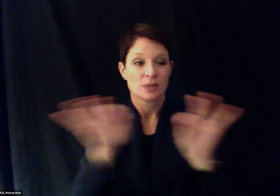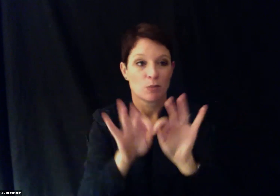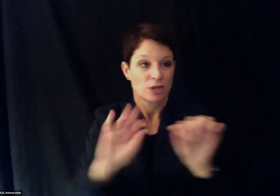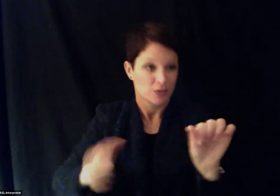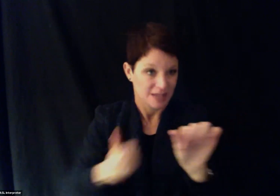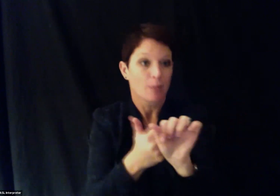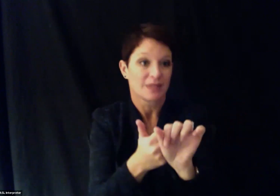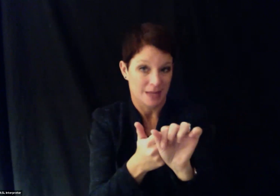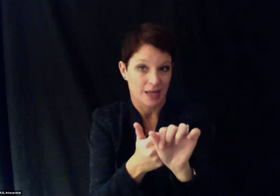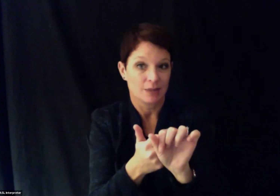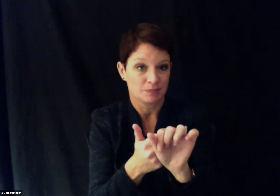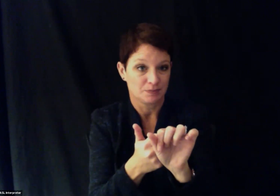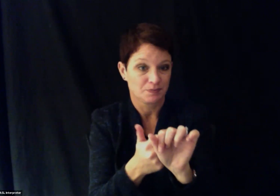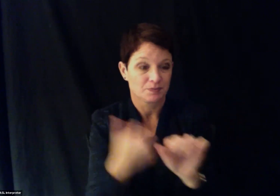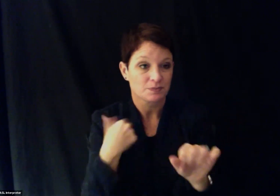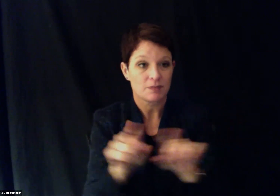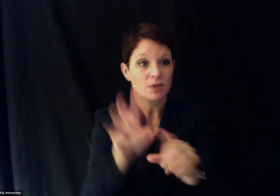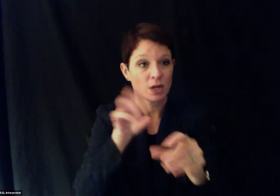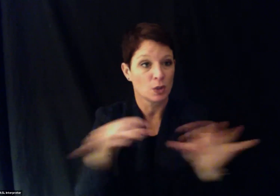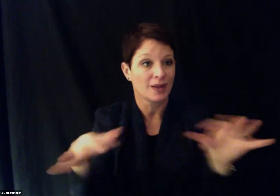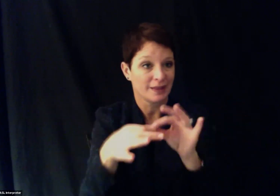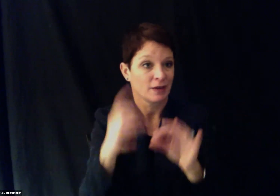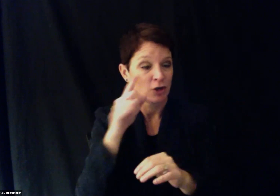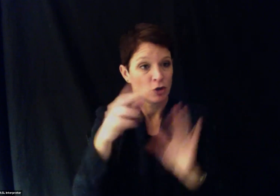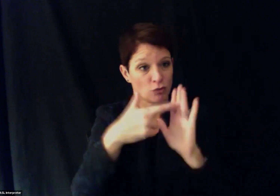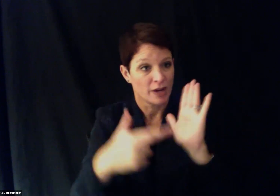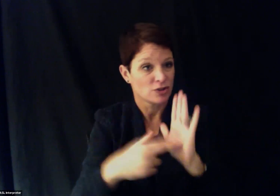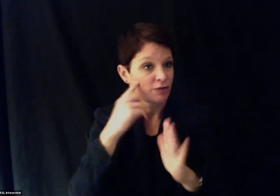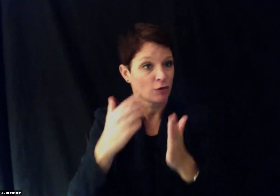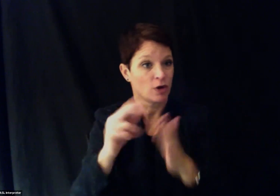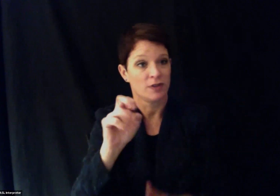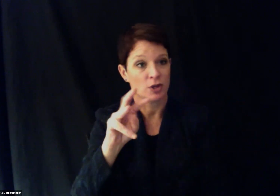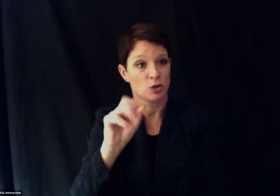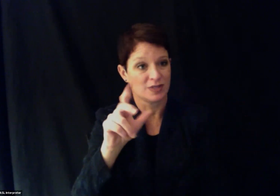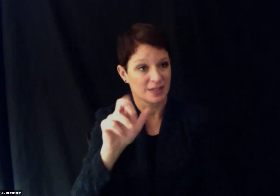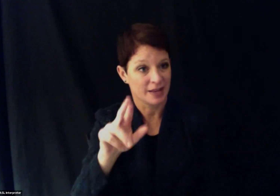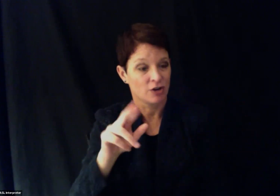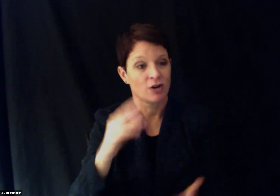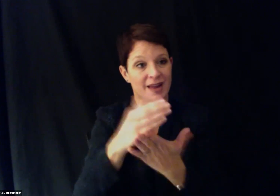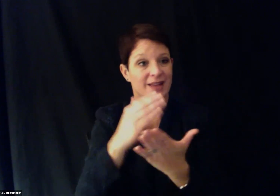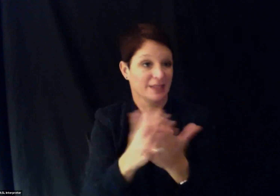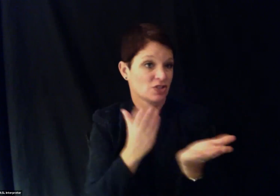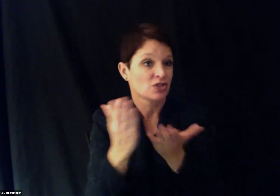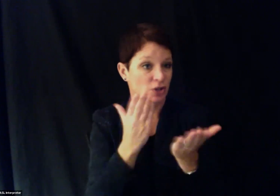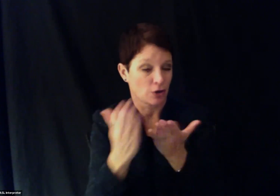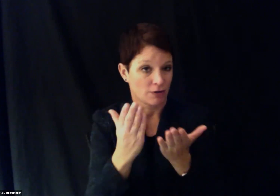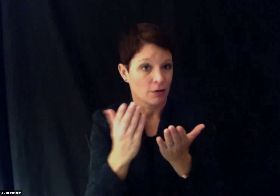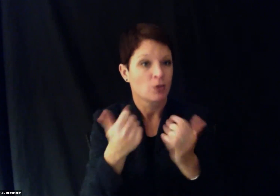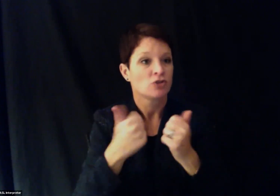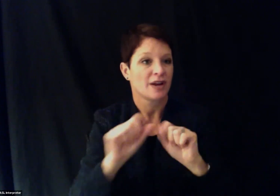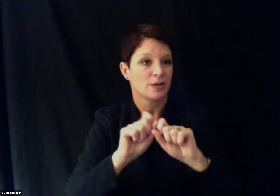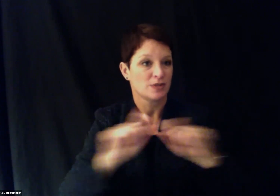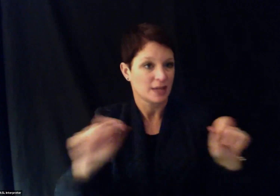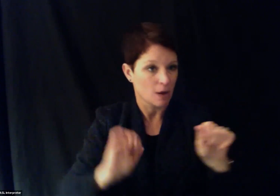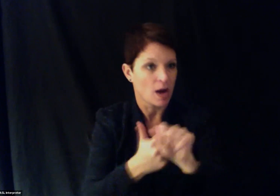And we'll also include a link for you to register for our newsletter and for our listserv. So we'll try to send updates out through